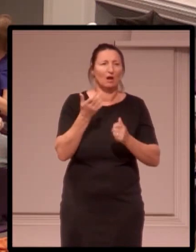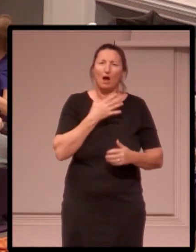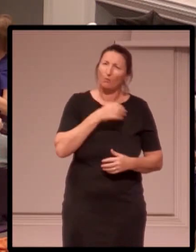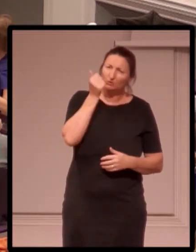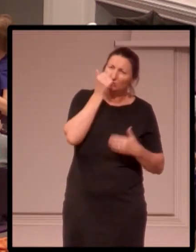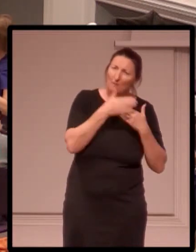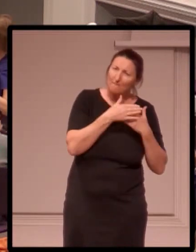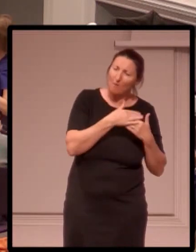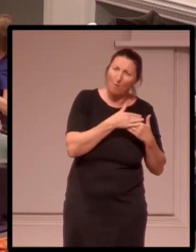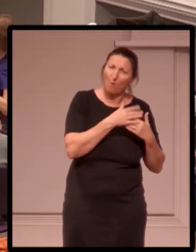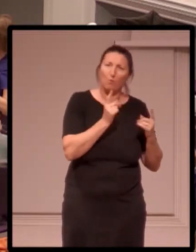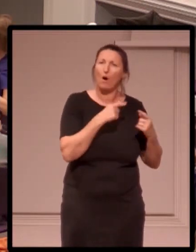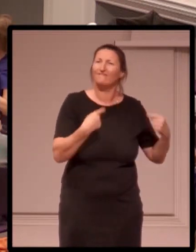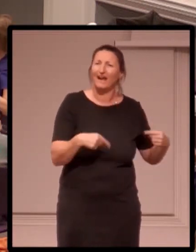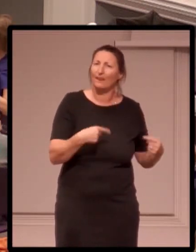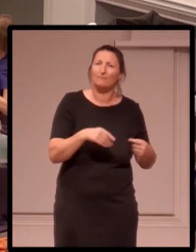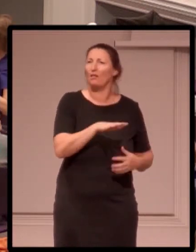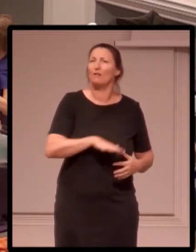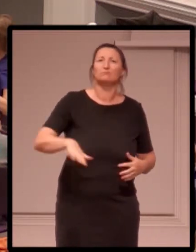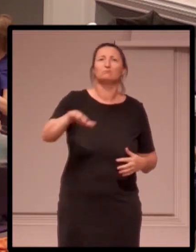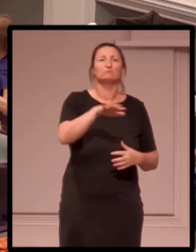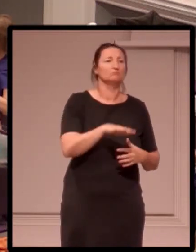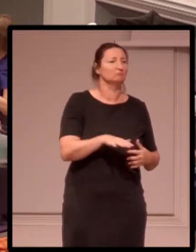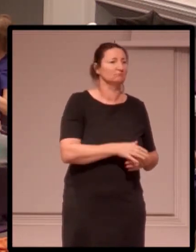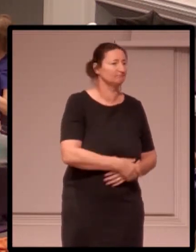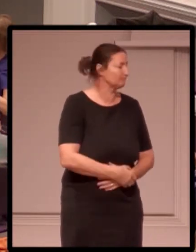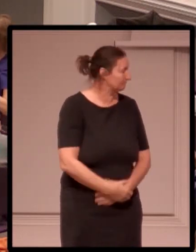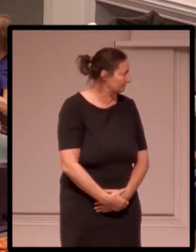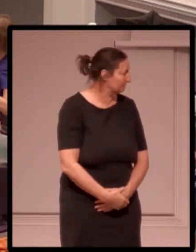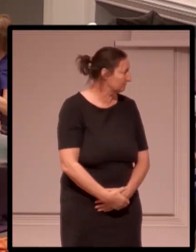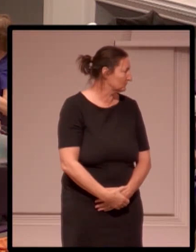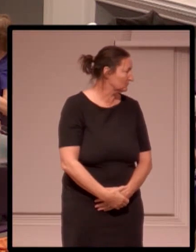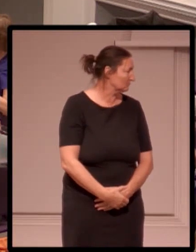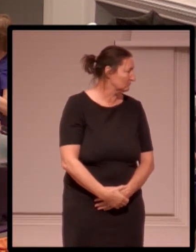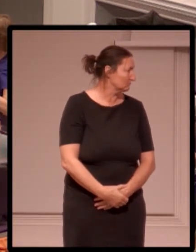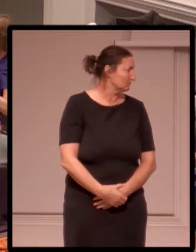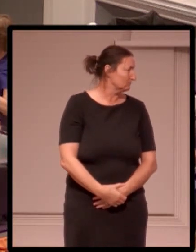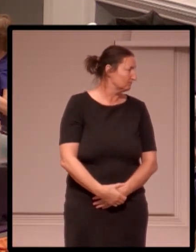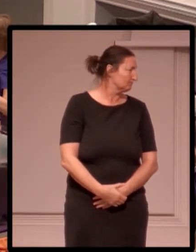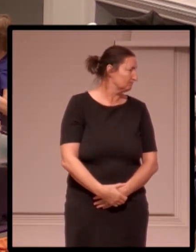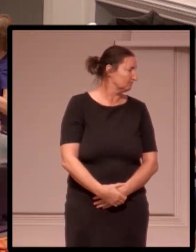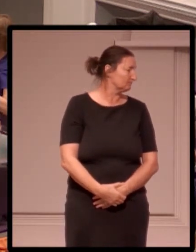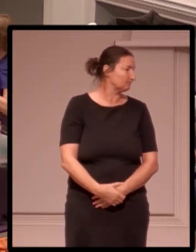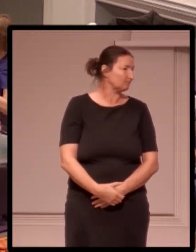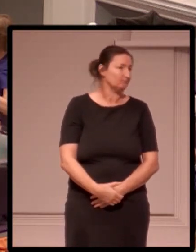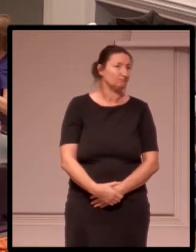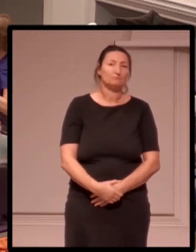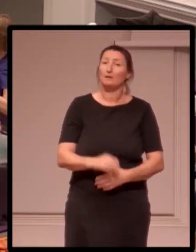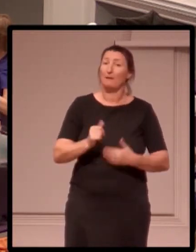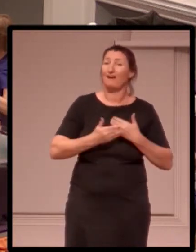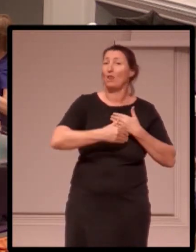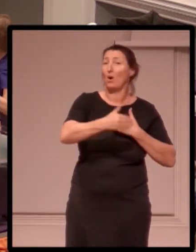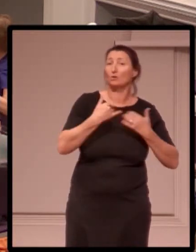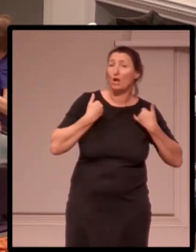idea of what is actually going on this time with those young people that are transitioning, that have long-term